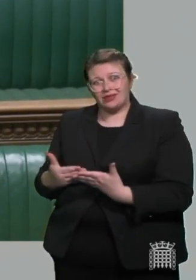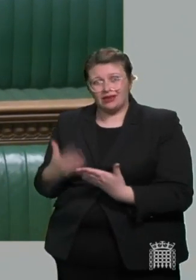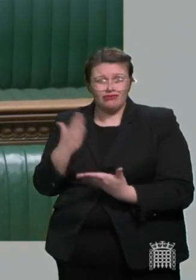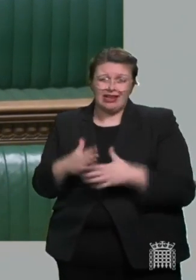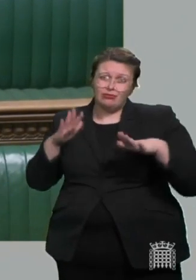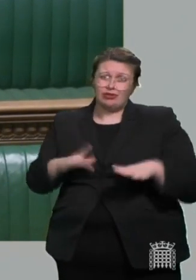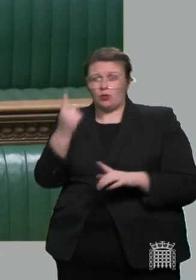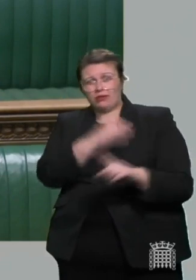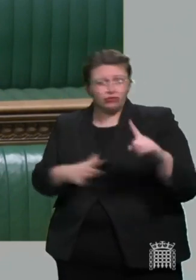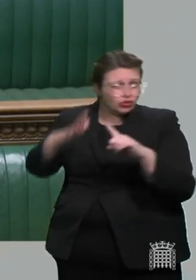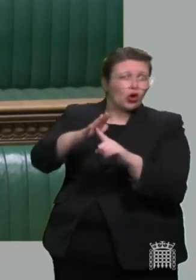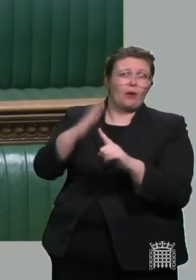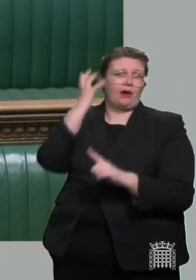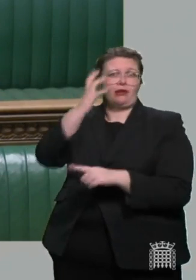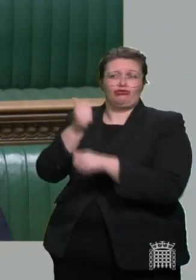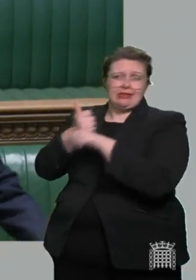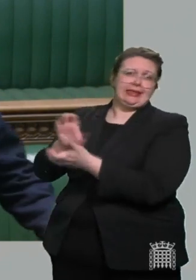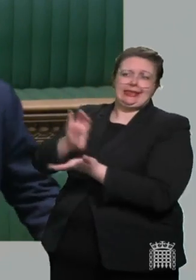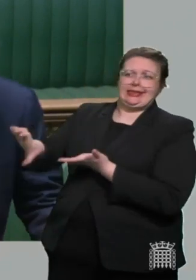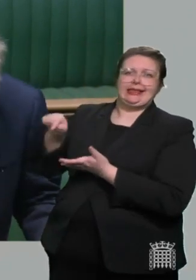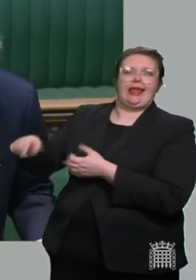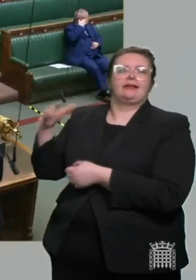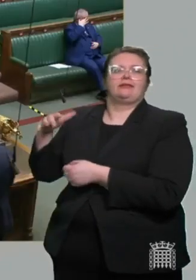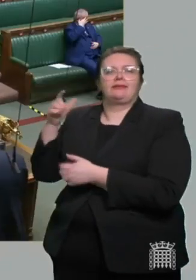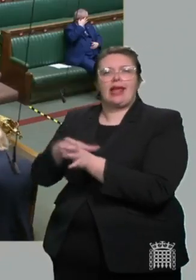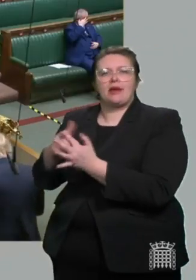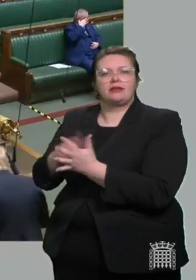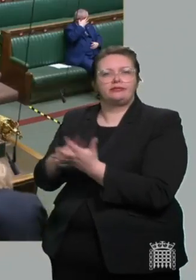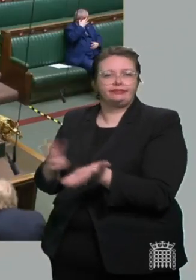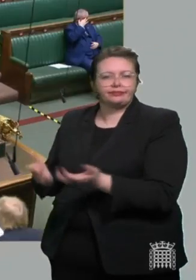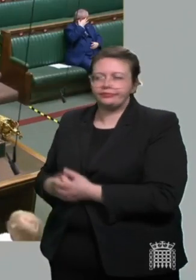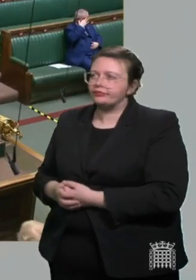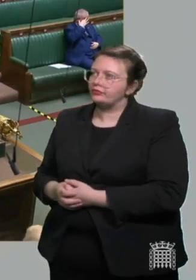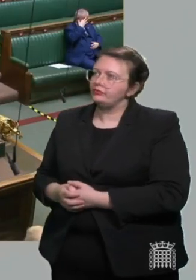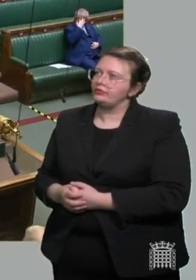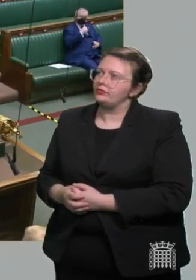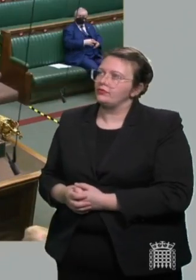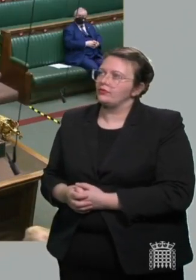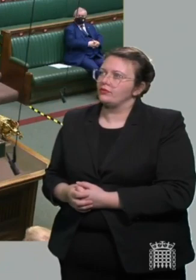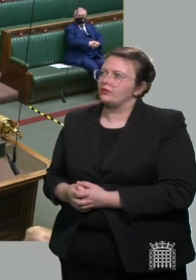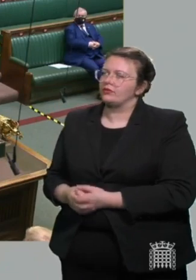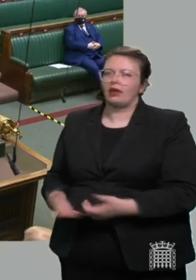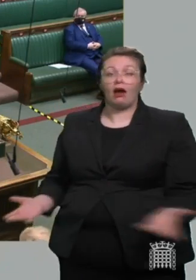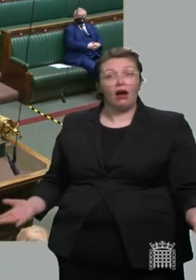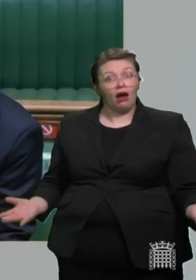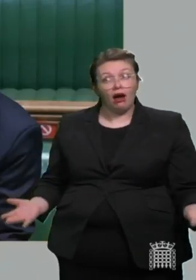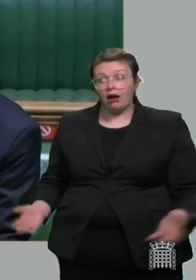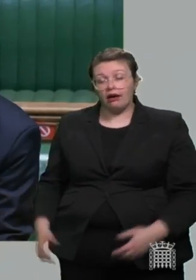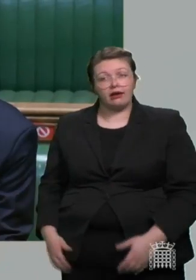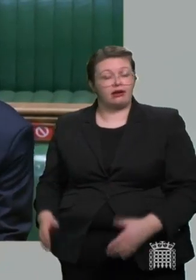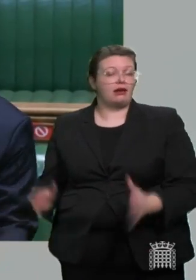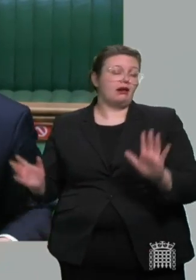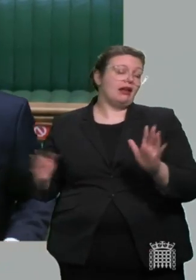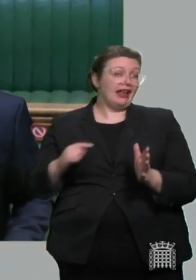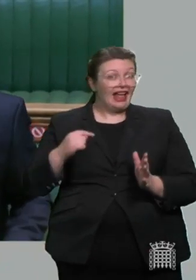example in spending and supporting the people of Yemen. Peter Starmer. This week, the government halved our international aid